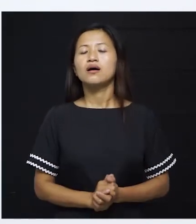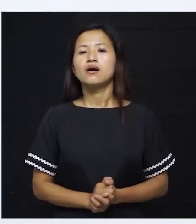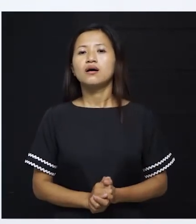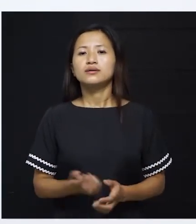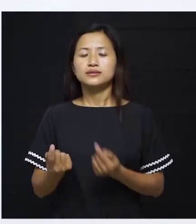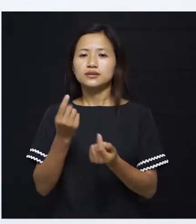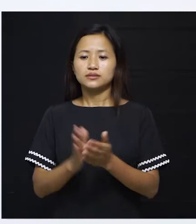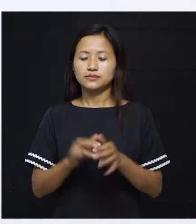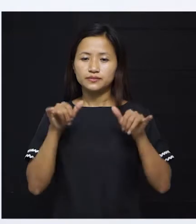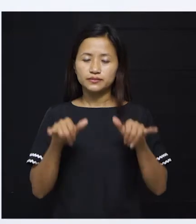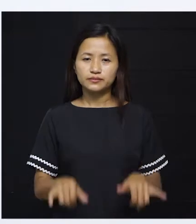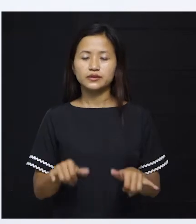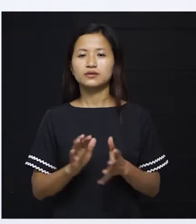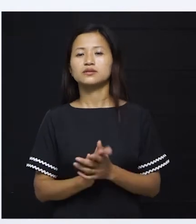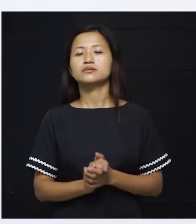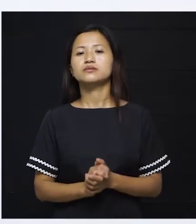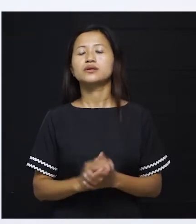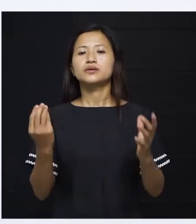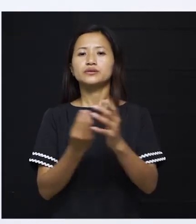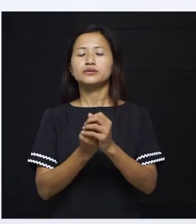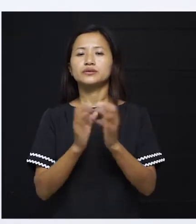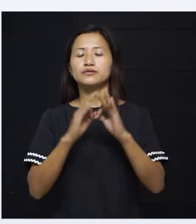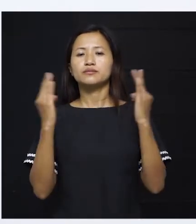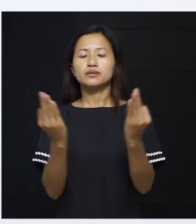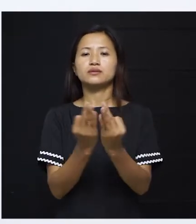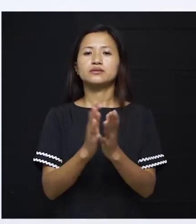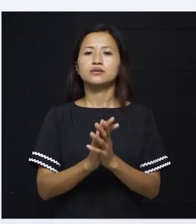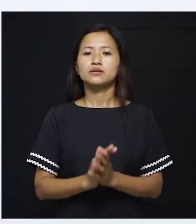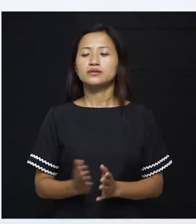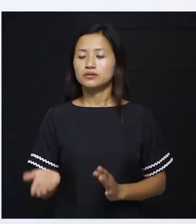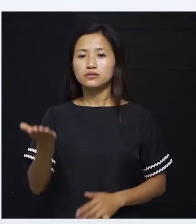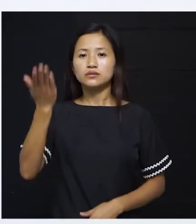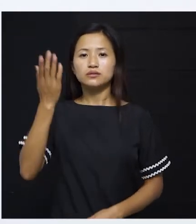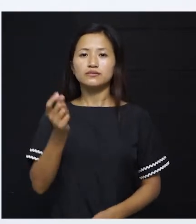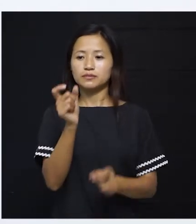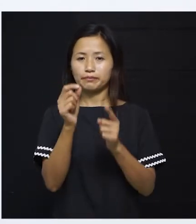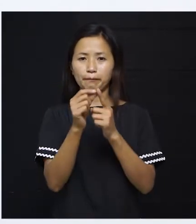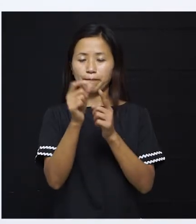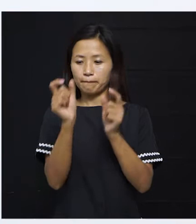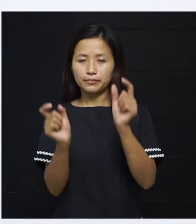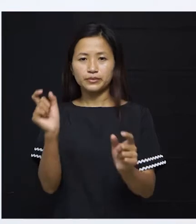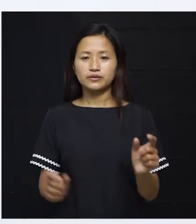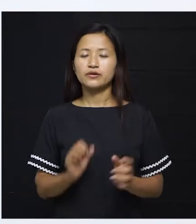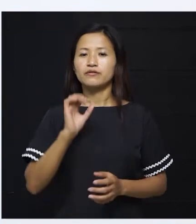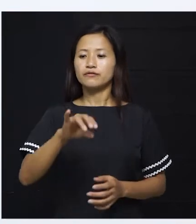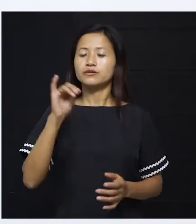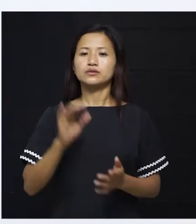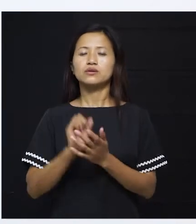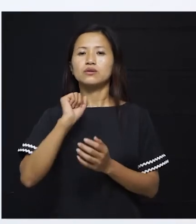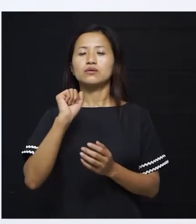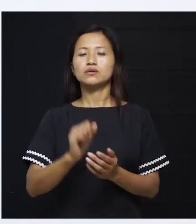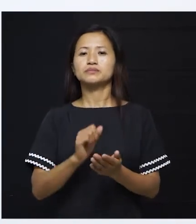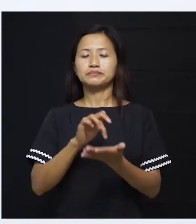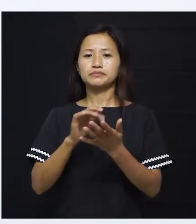And then they settled together as a family. Later on, with the increase of population, they have formed their own clans, and then